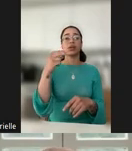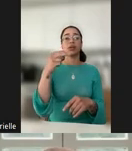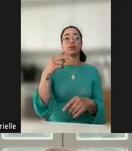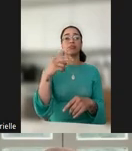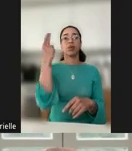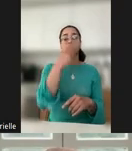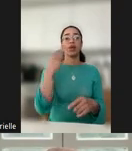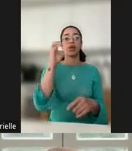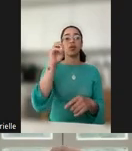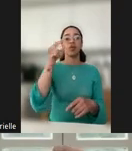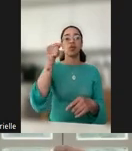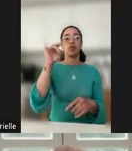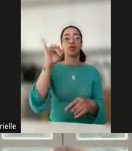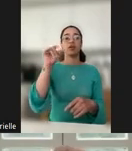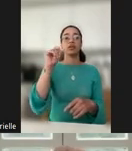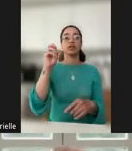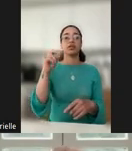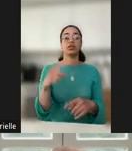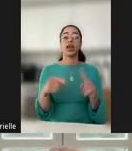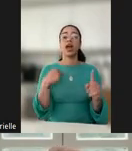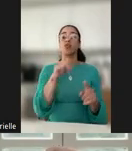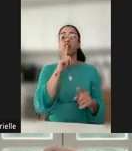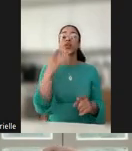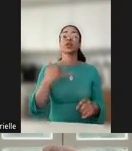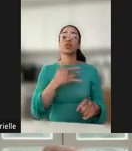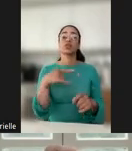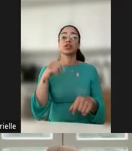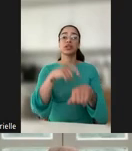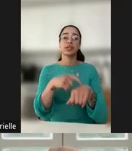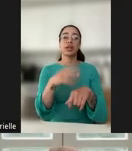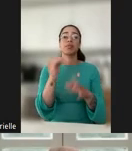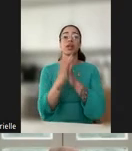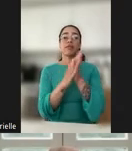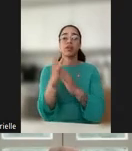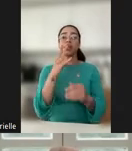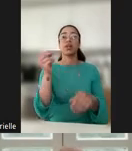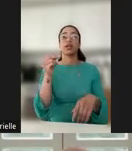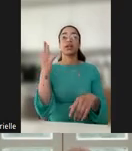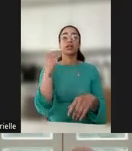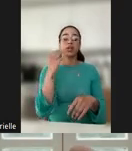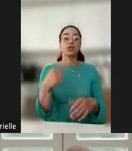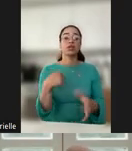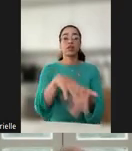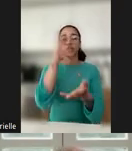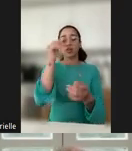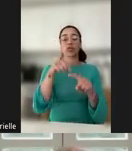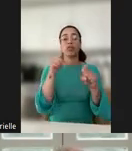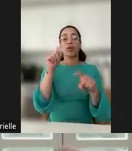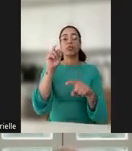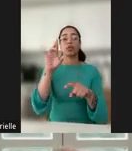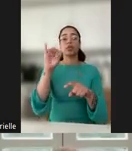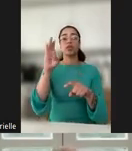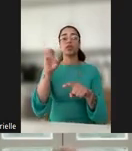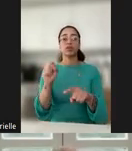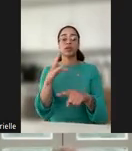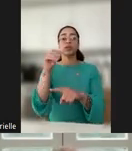appreciate the kind of experience I have learned from each and every one of the tribes, and also from a lot of tribal elders. So with